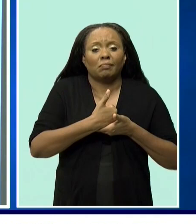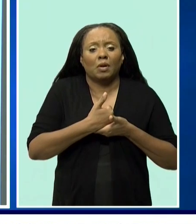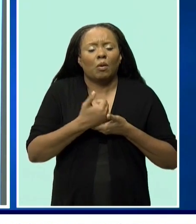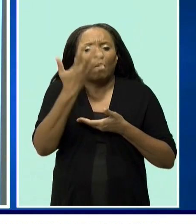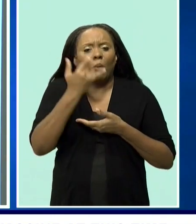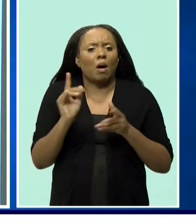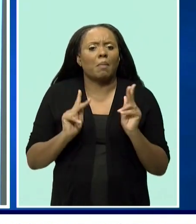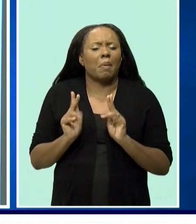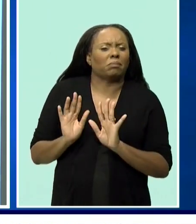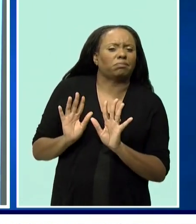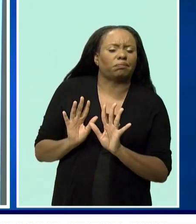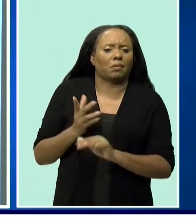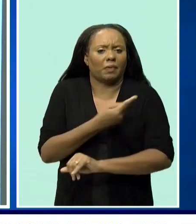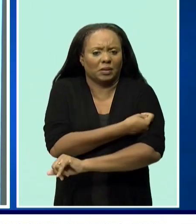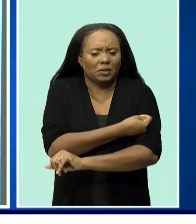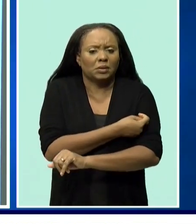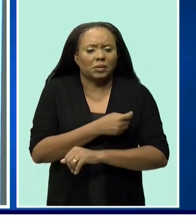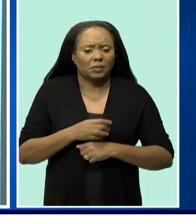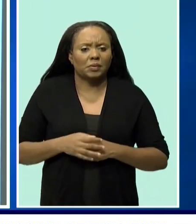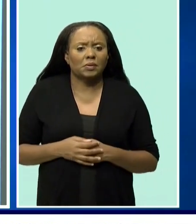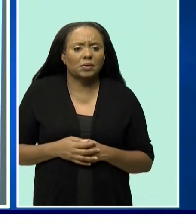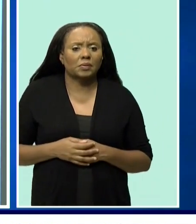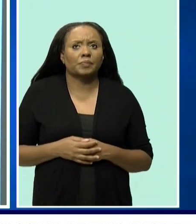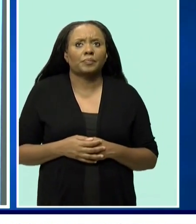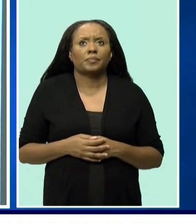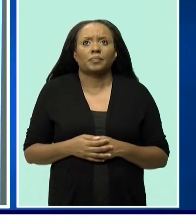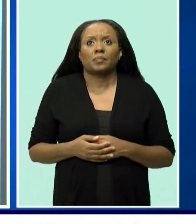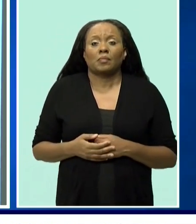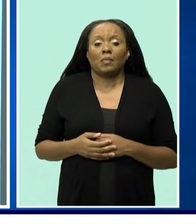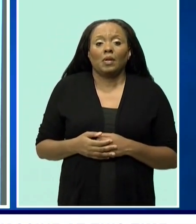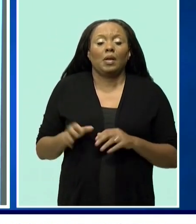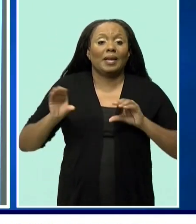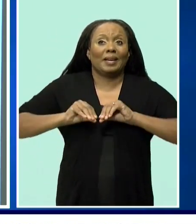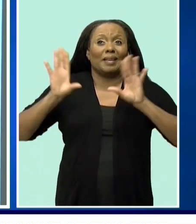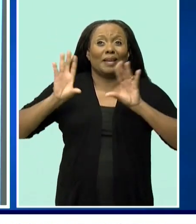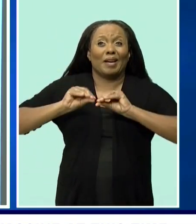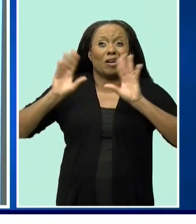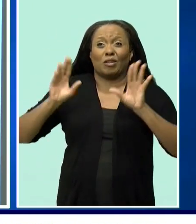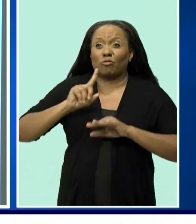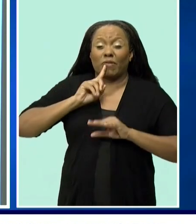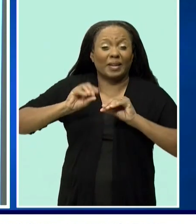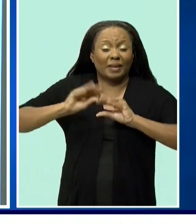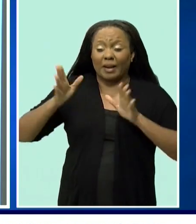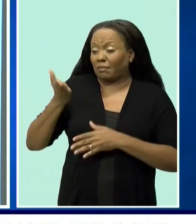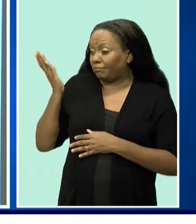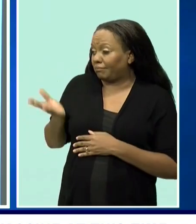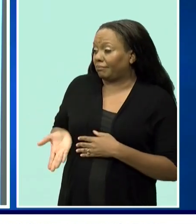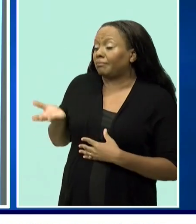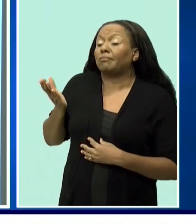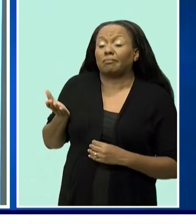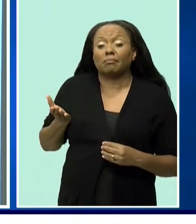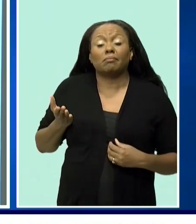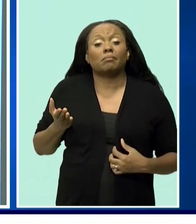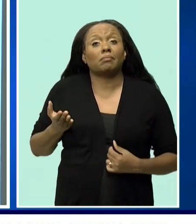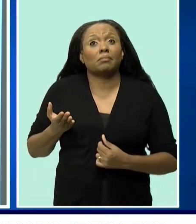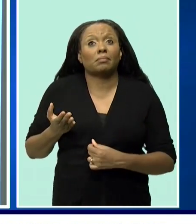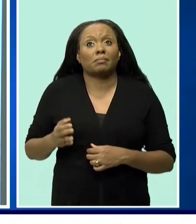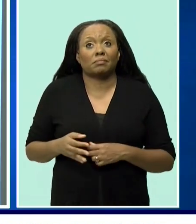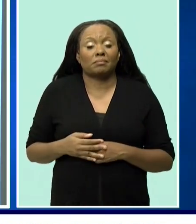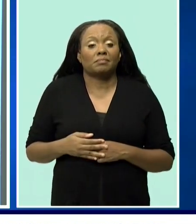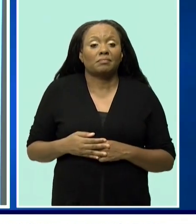The methodology is pretty well spelled out, and I'm not going to go into that here. But essentially, we have a